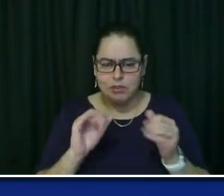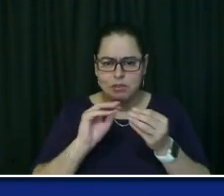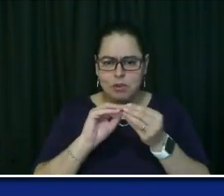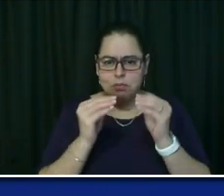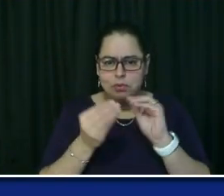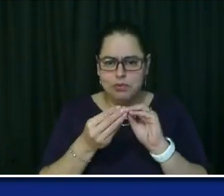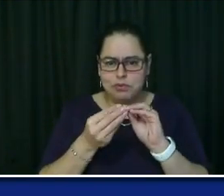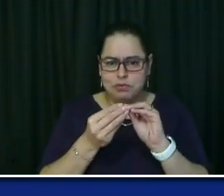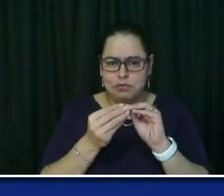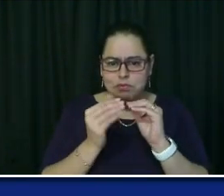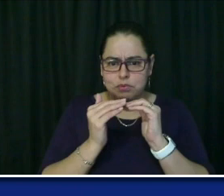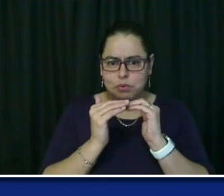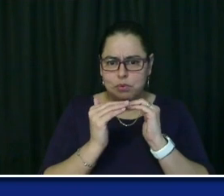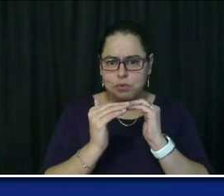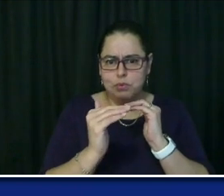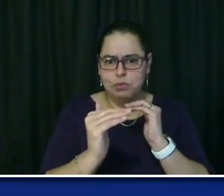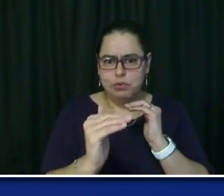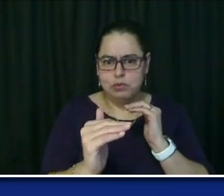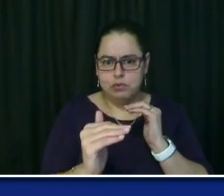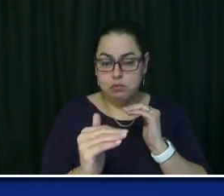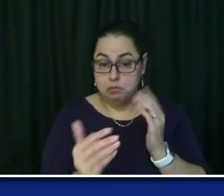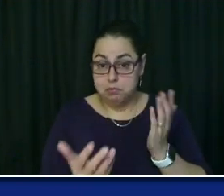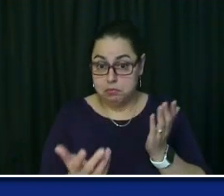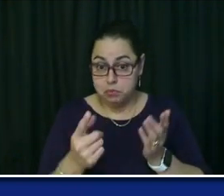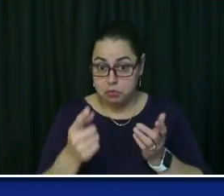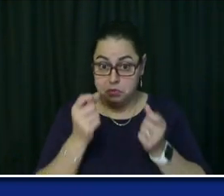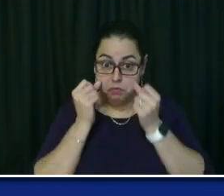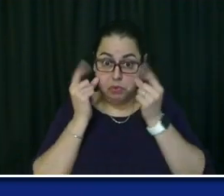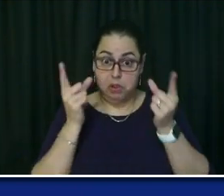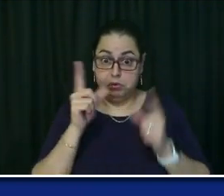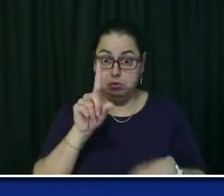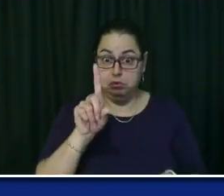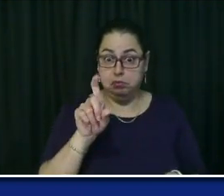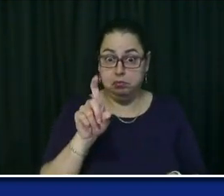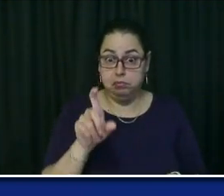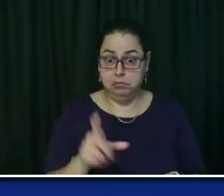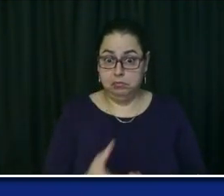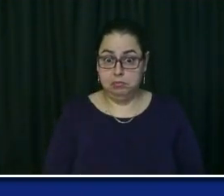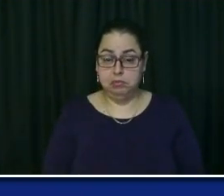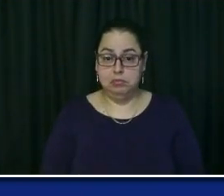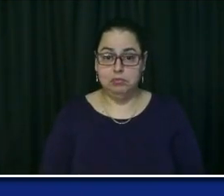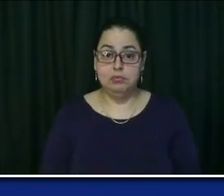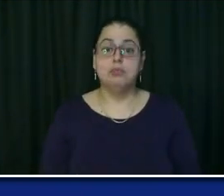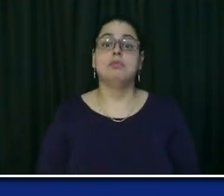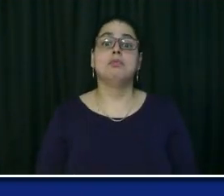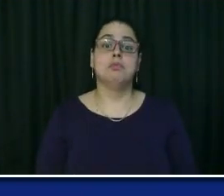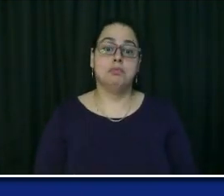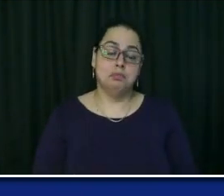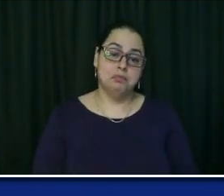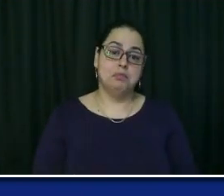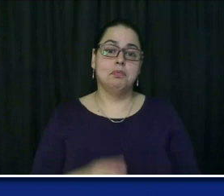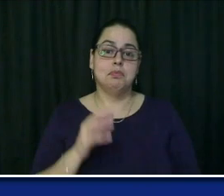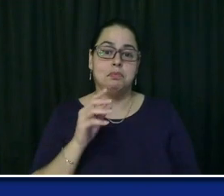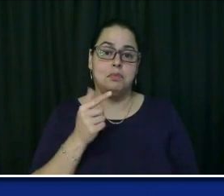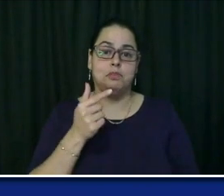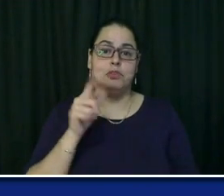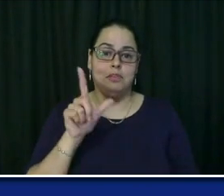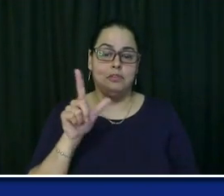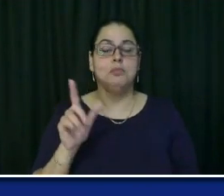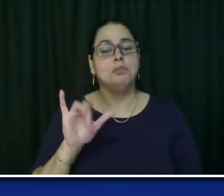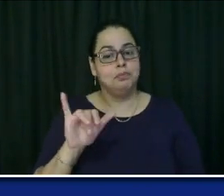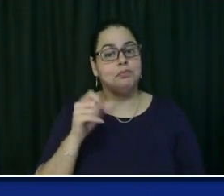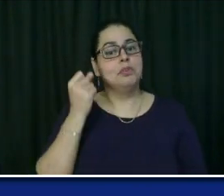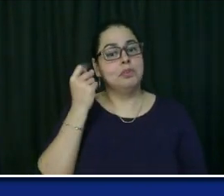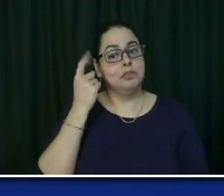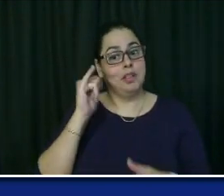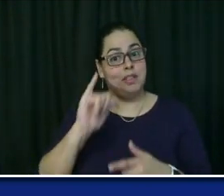couple of different things. The first thing it tells us is that we're testing at a significant level, so that if we do have 35 cases